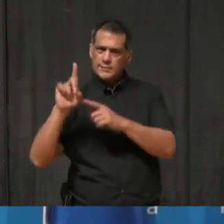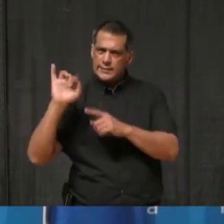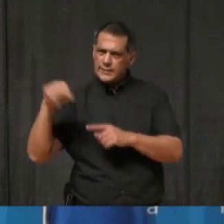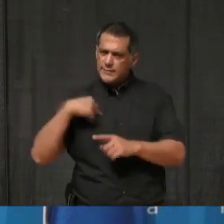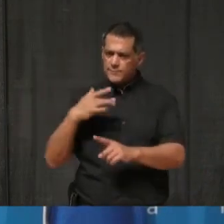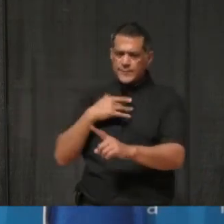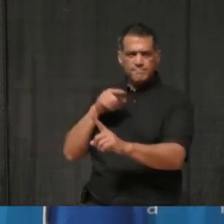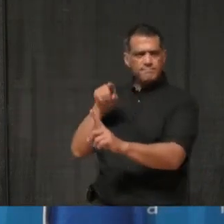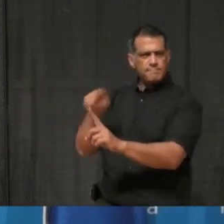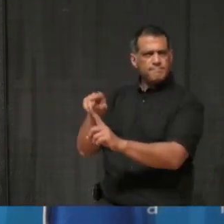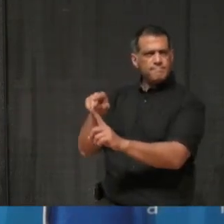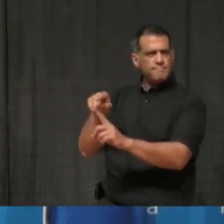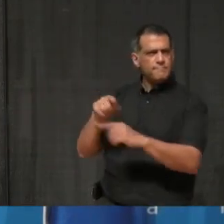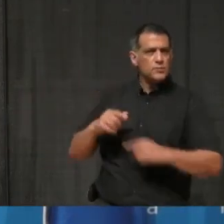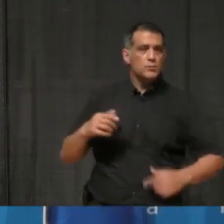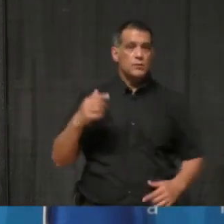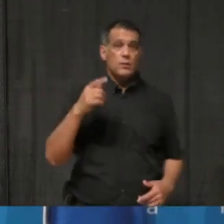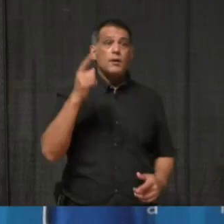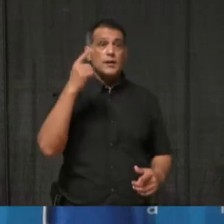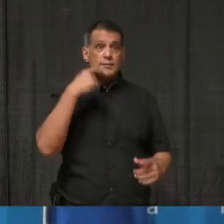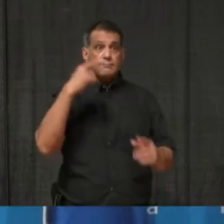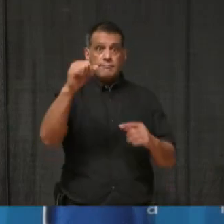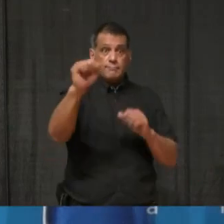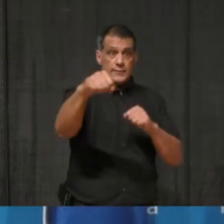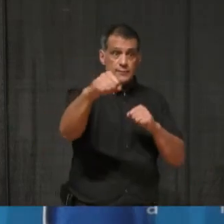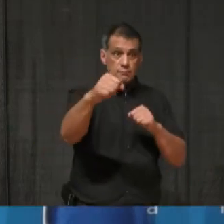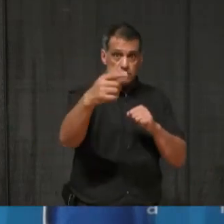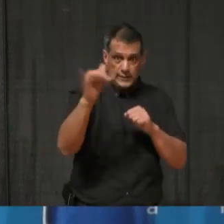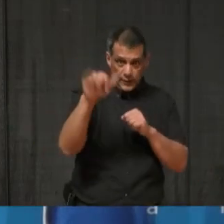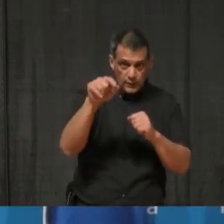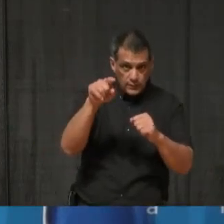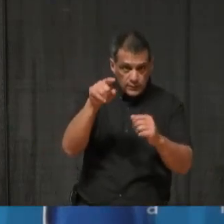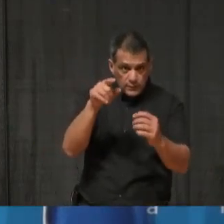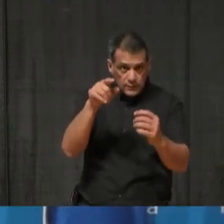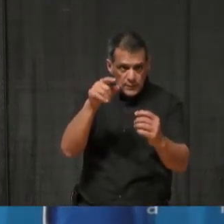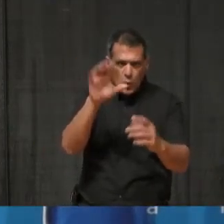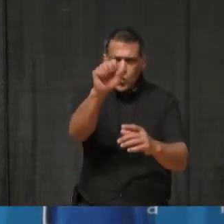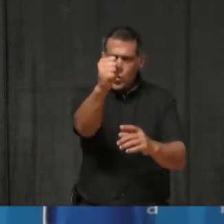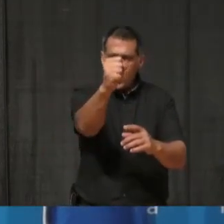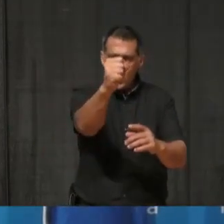Dr. Lowe is nodding at me that he may have some more information, Beatrice, so I'm going to invite him up to the podium.